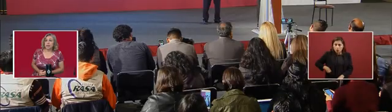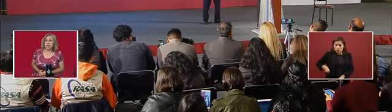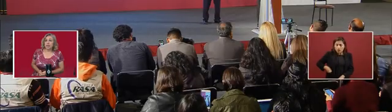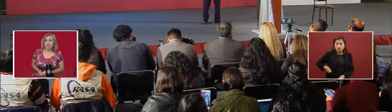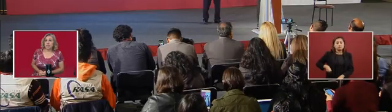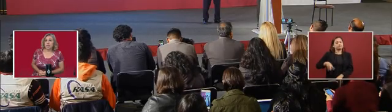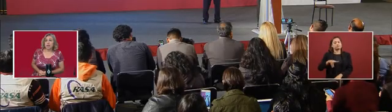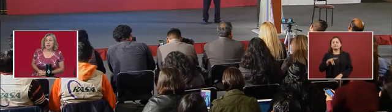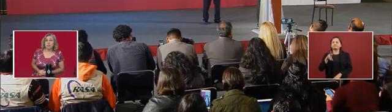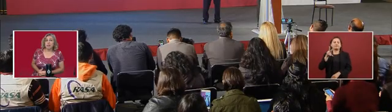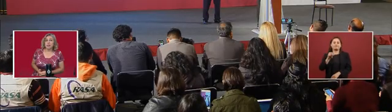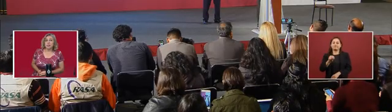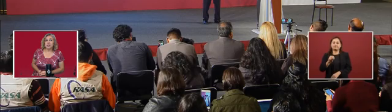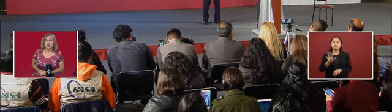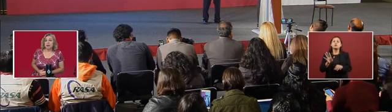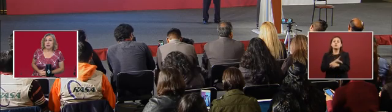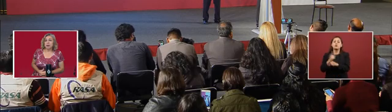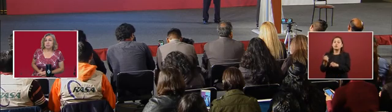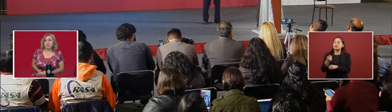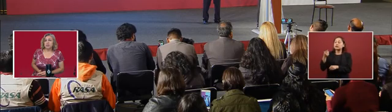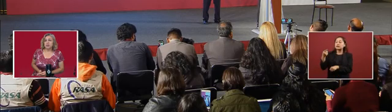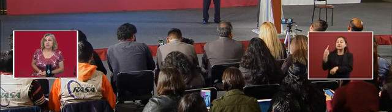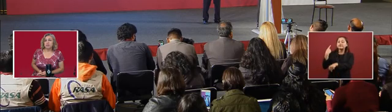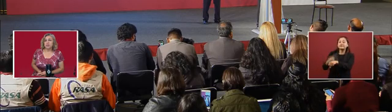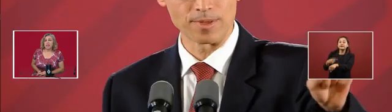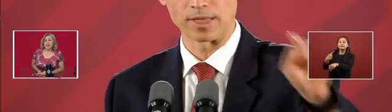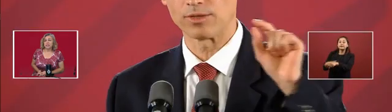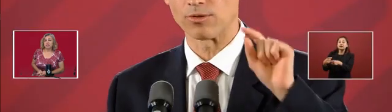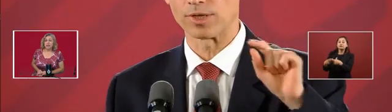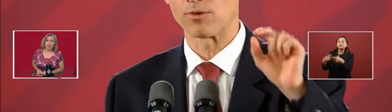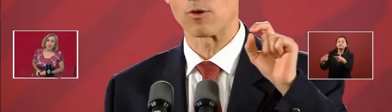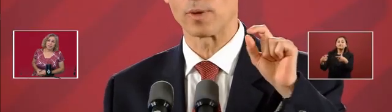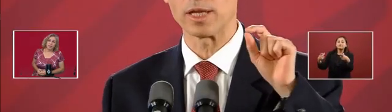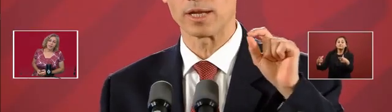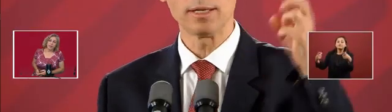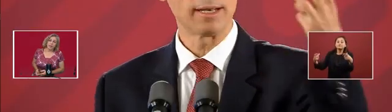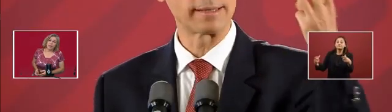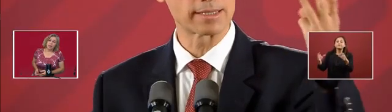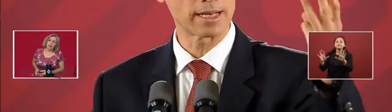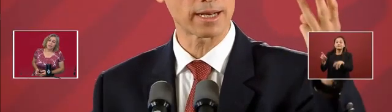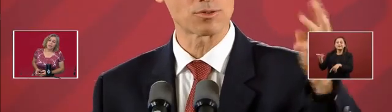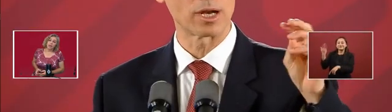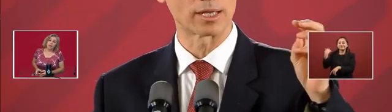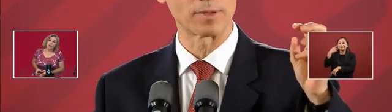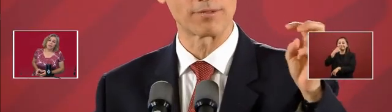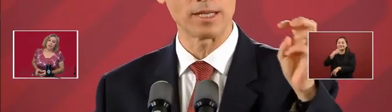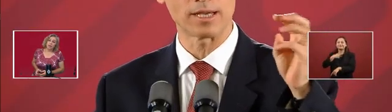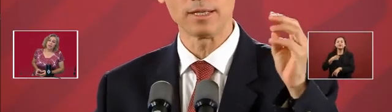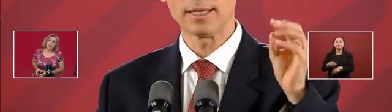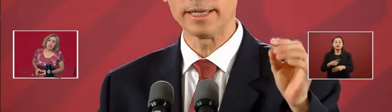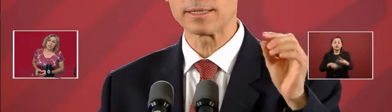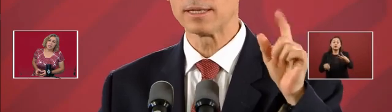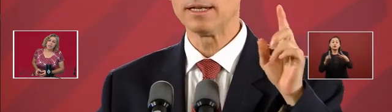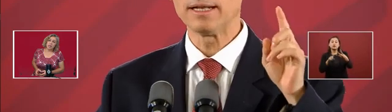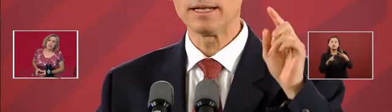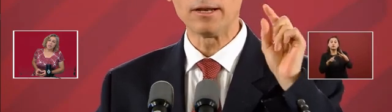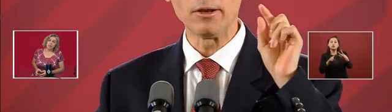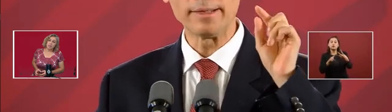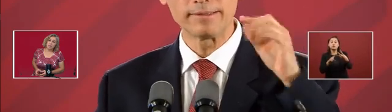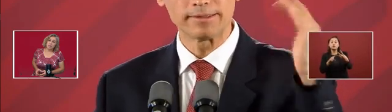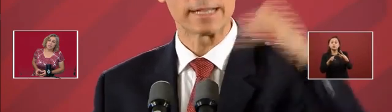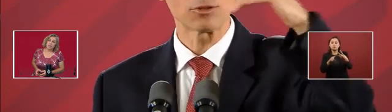science due to the monitoring or to insecticides, it's precarious in the world